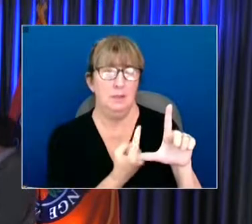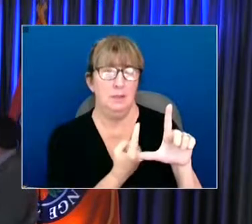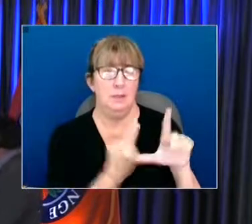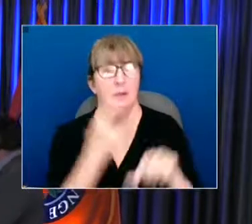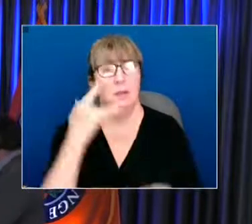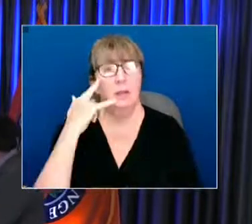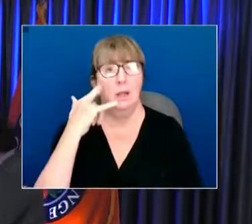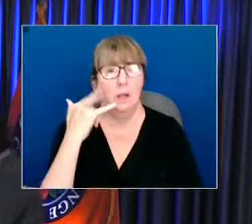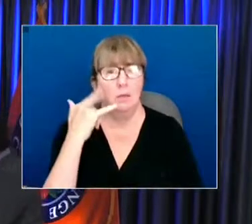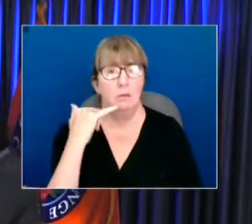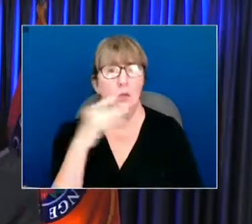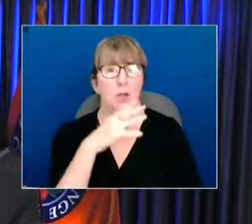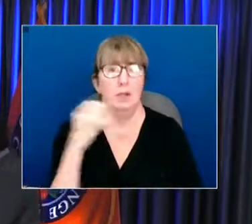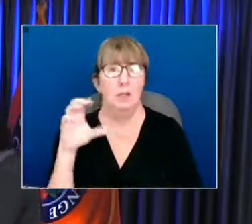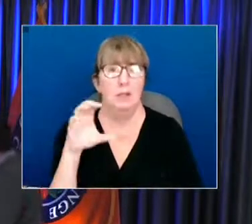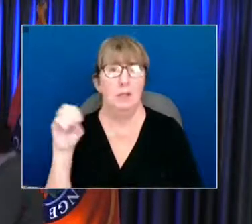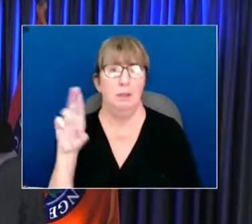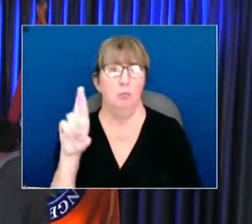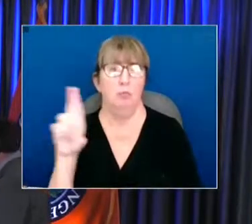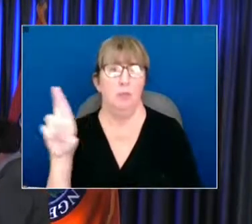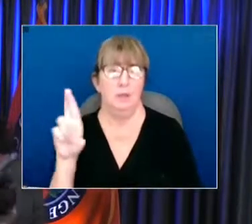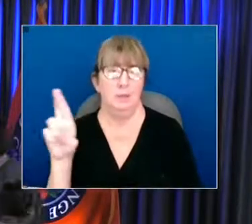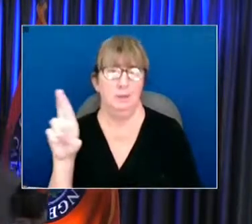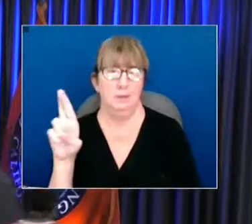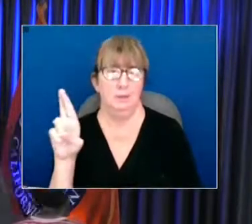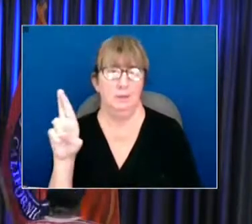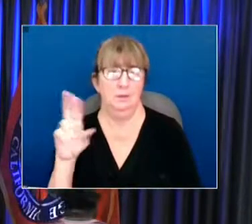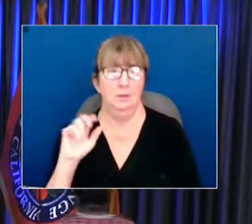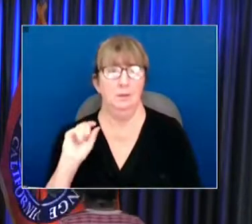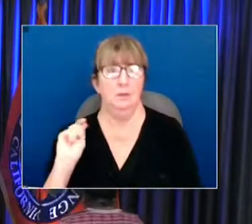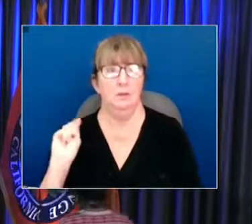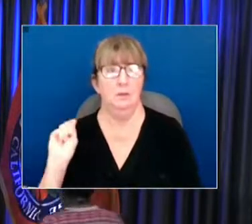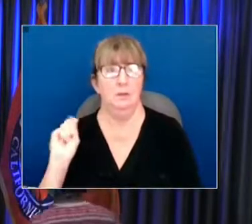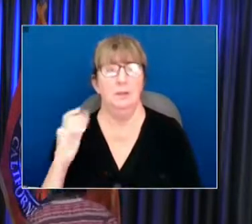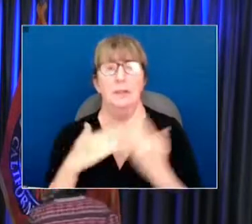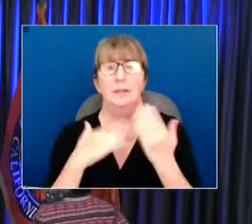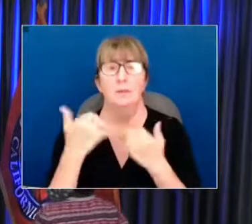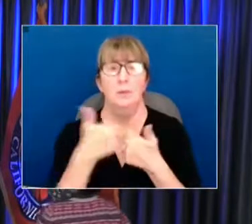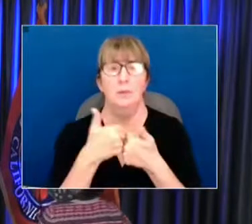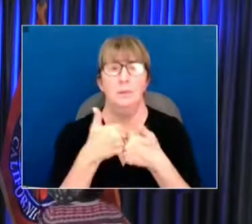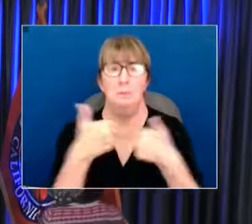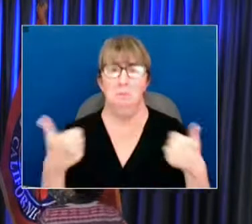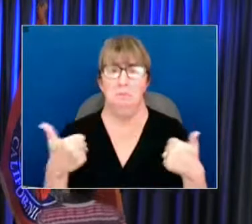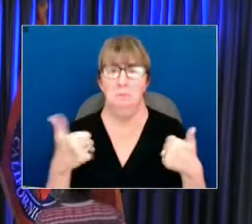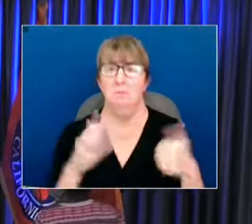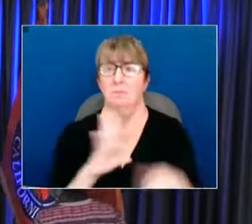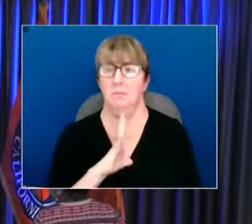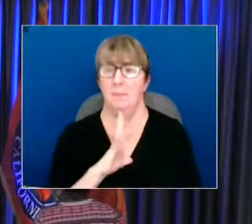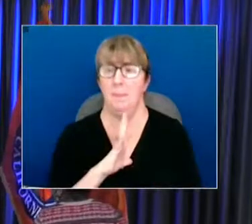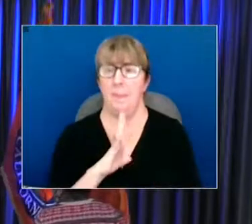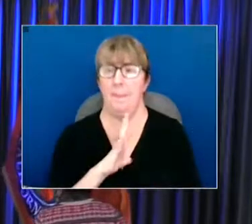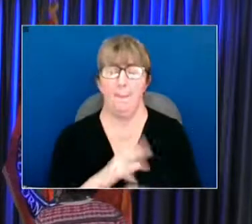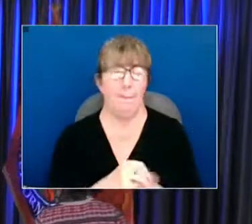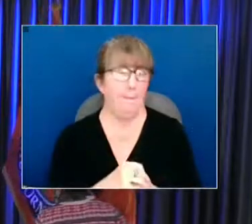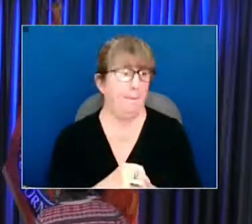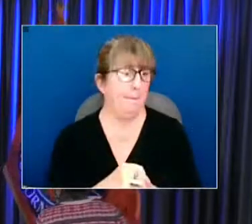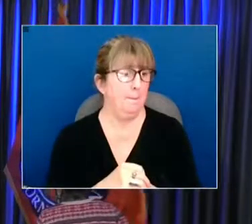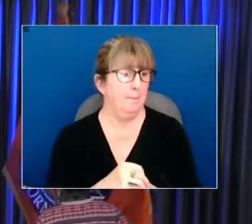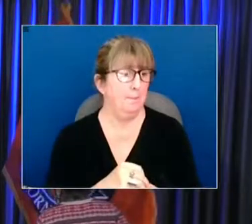flag, and the county flag need to be the right. So even if we spaced it out, that's fine.